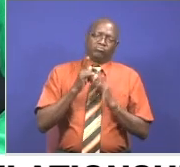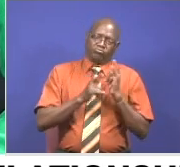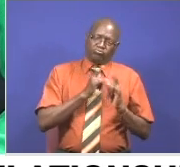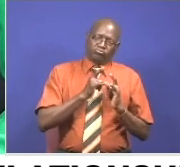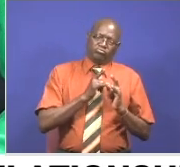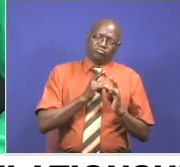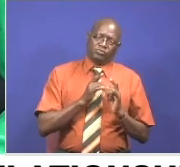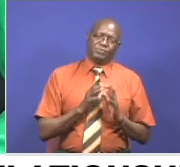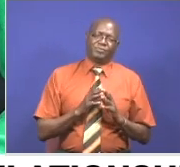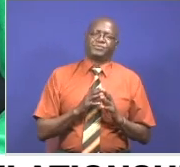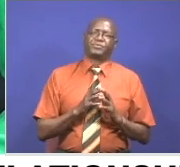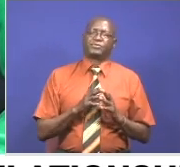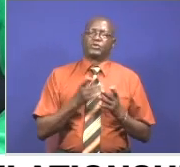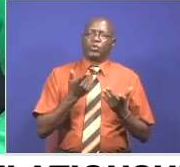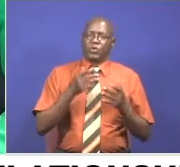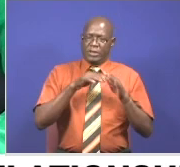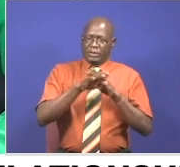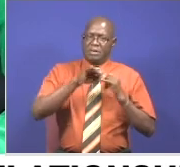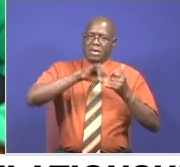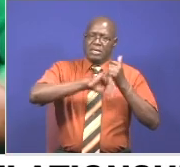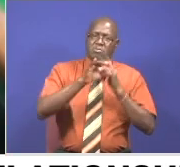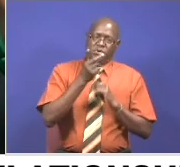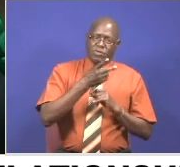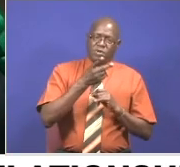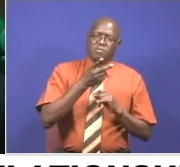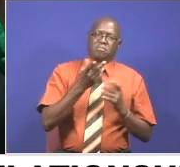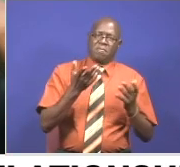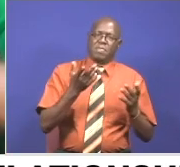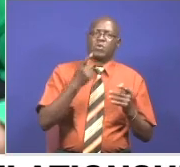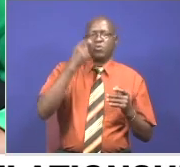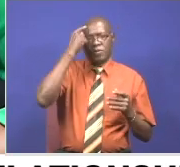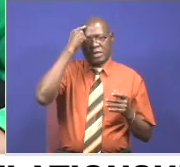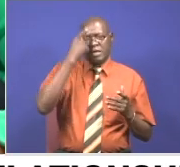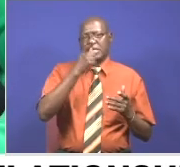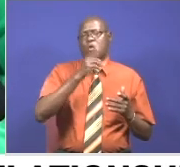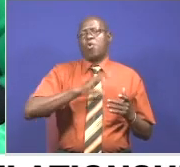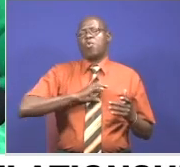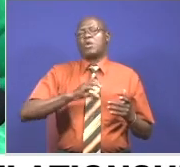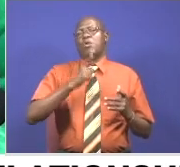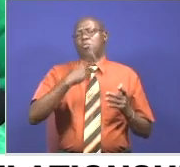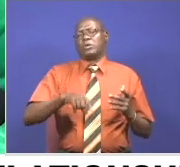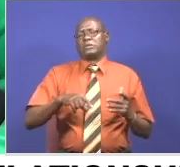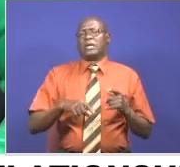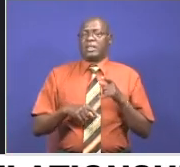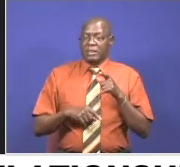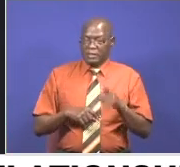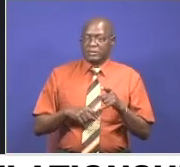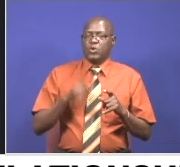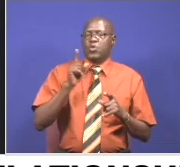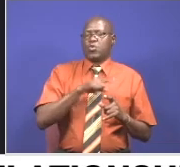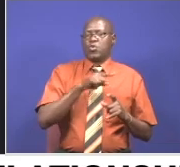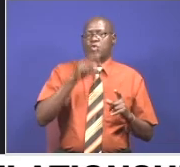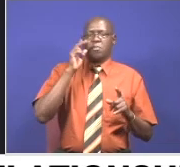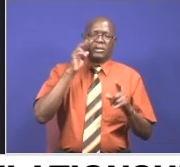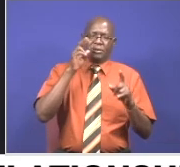date and enter into marriage with. You are just thinking of, you know, what they own And that is a wrong perception, because the moment you enter